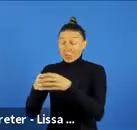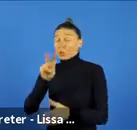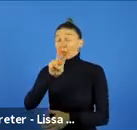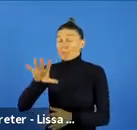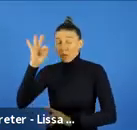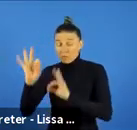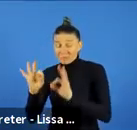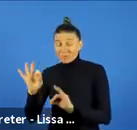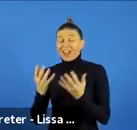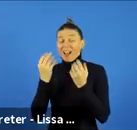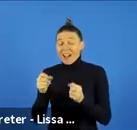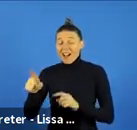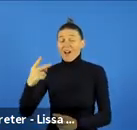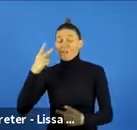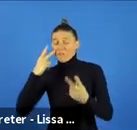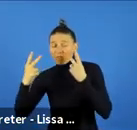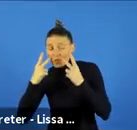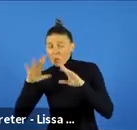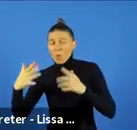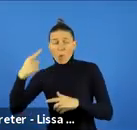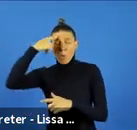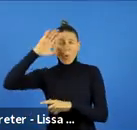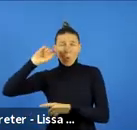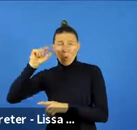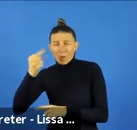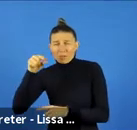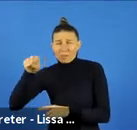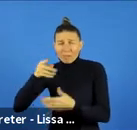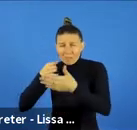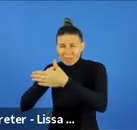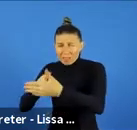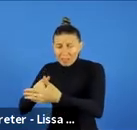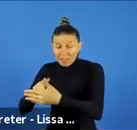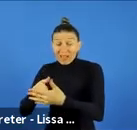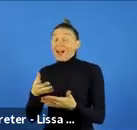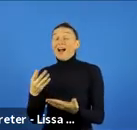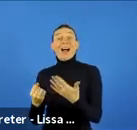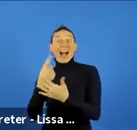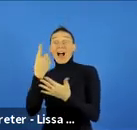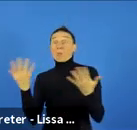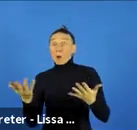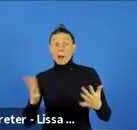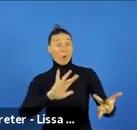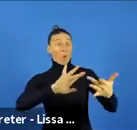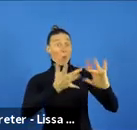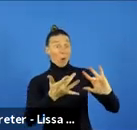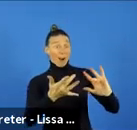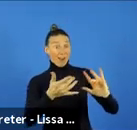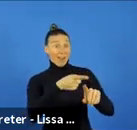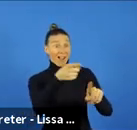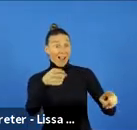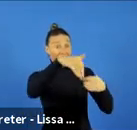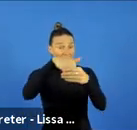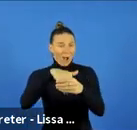motion, or cognitive troubles, which impair their consuming online content. It simply means that you might have